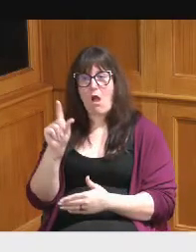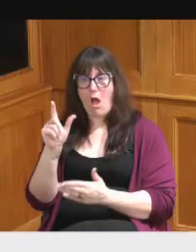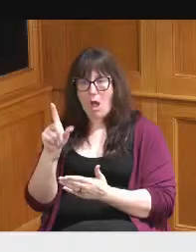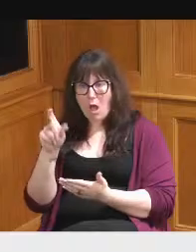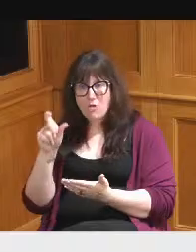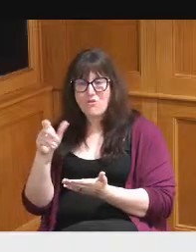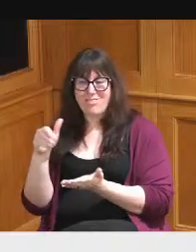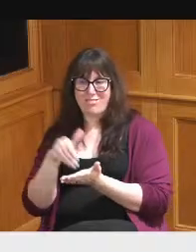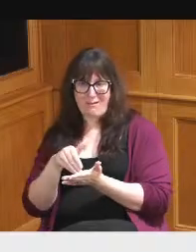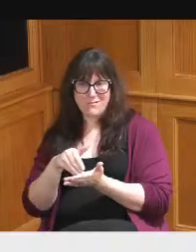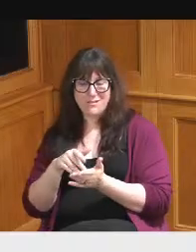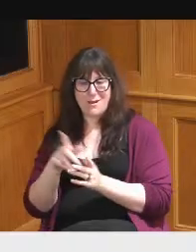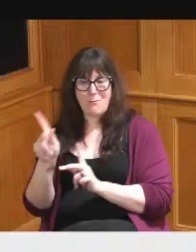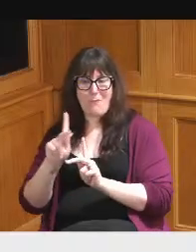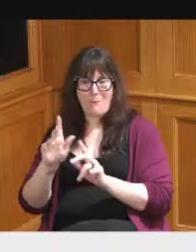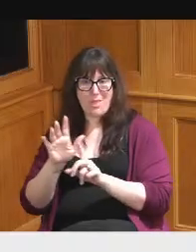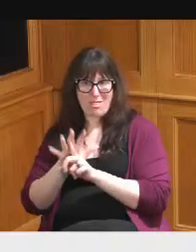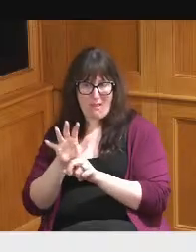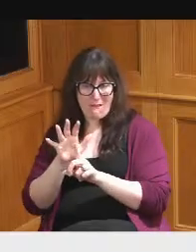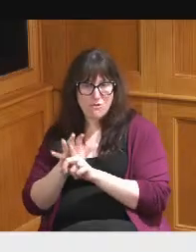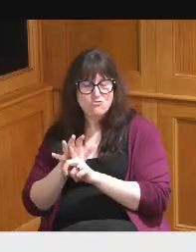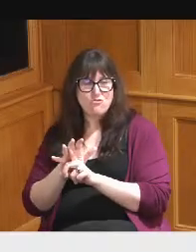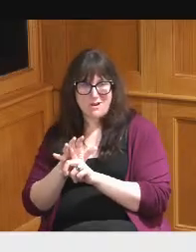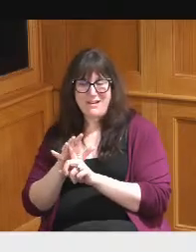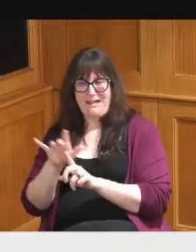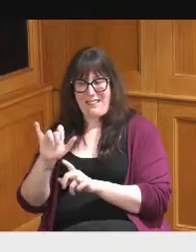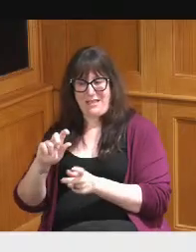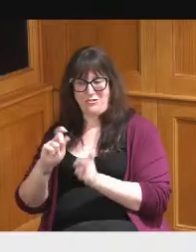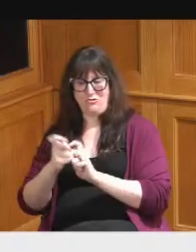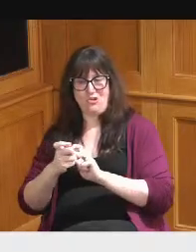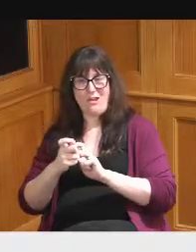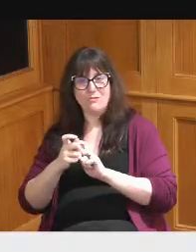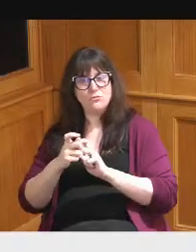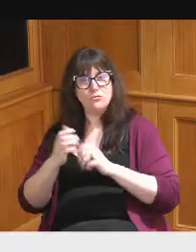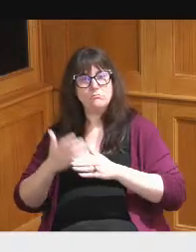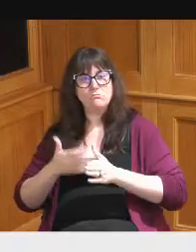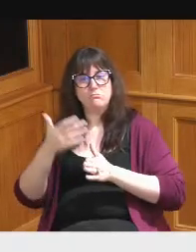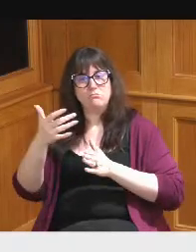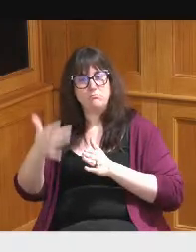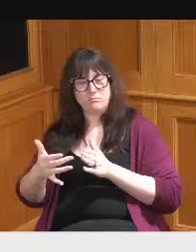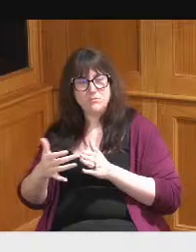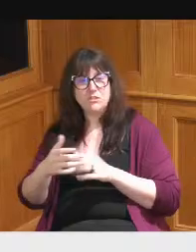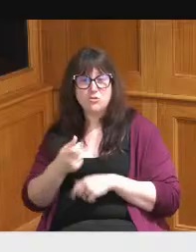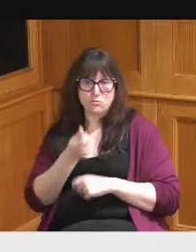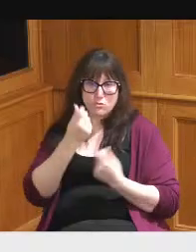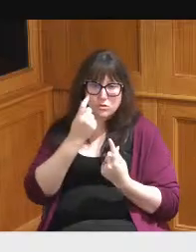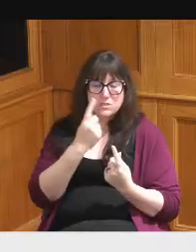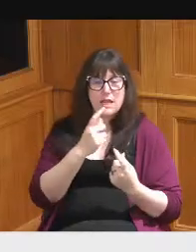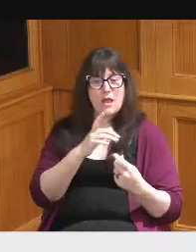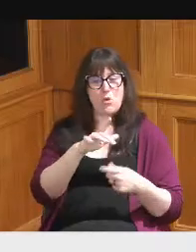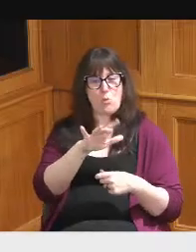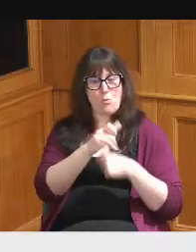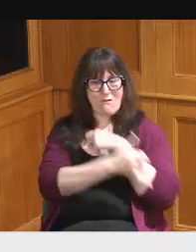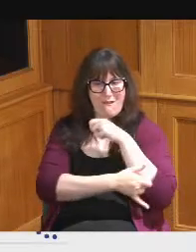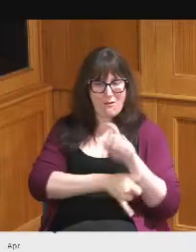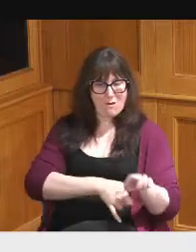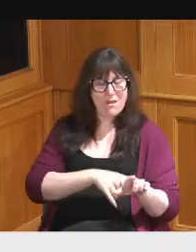how that's changed over time. And you can understand where one county is relative to other